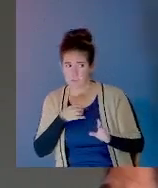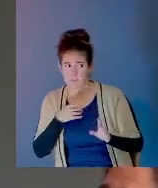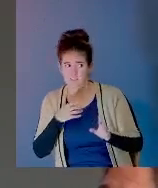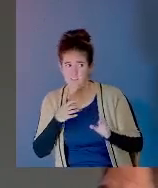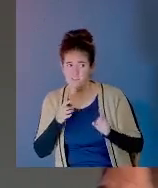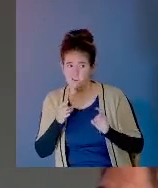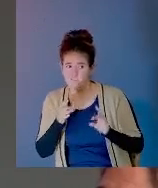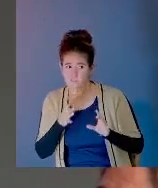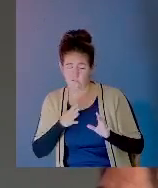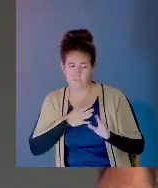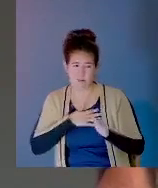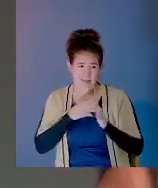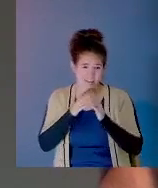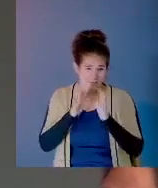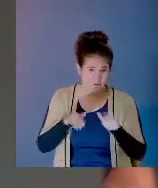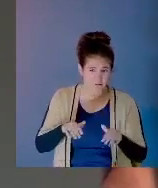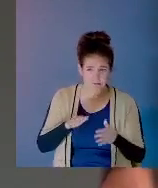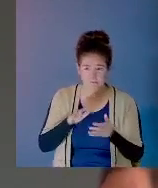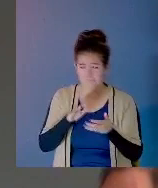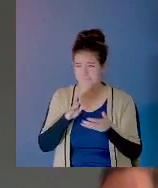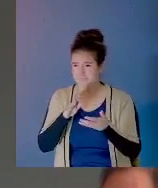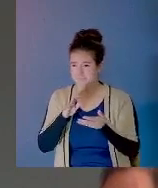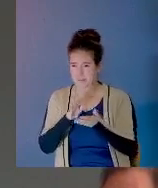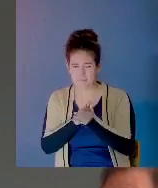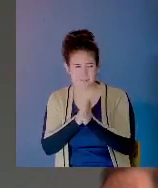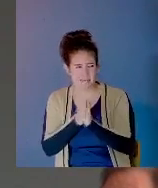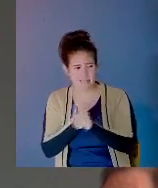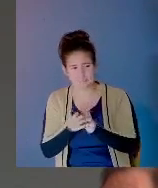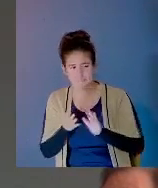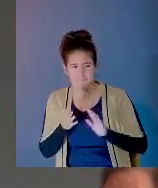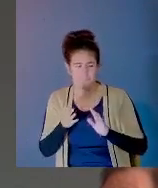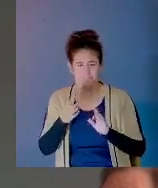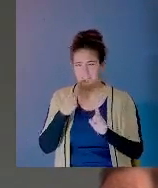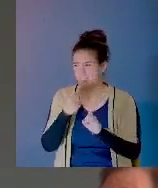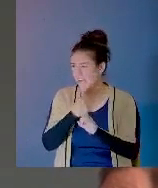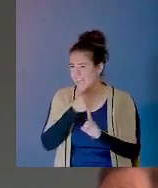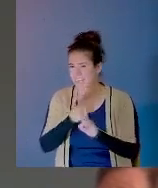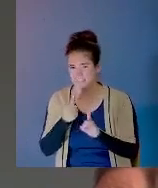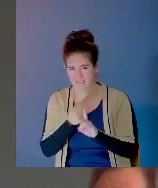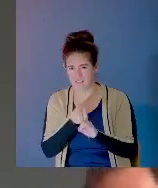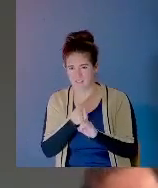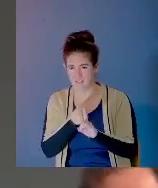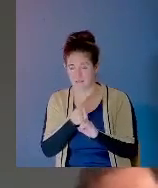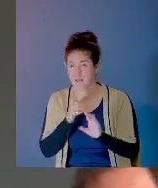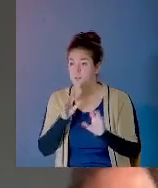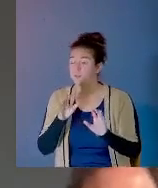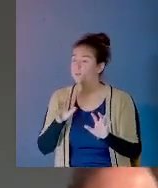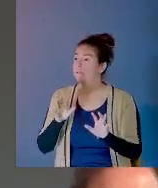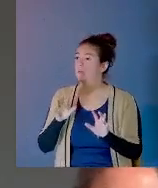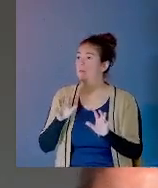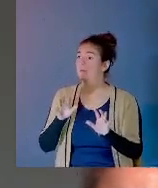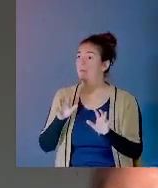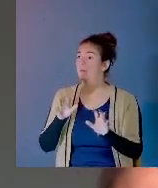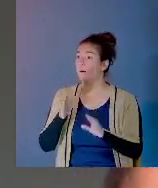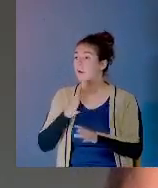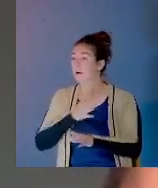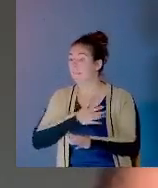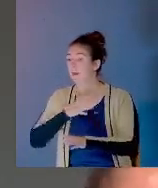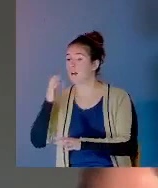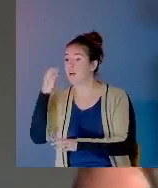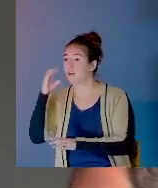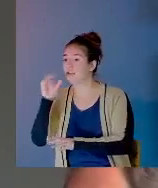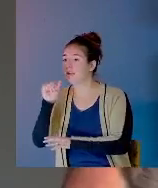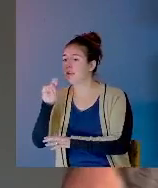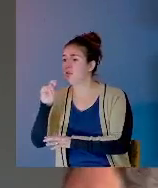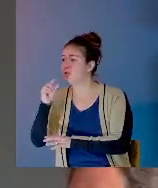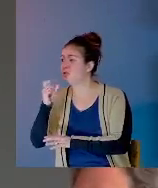house. And at the time, I was going to church with my cousin Angela. She goes to church here, and she would drive and pick me up